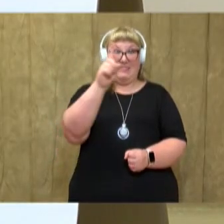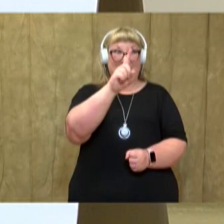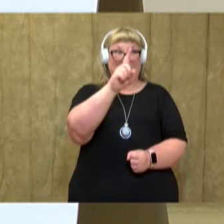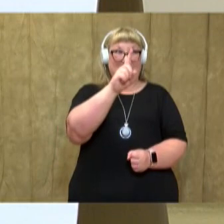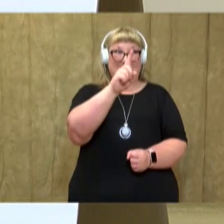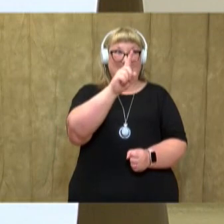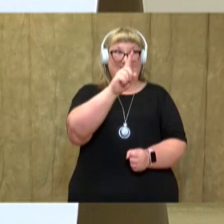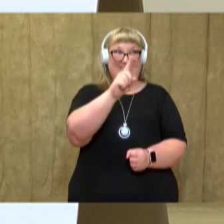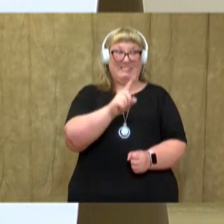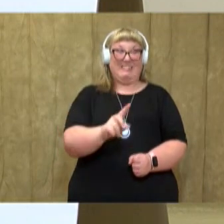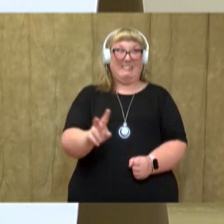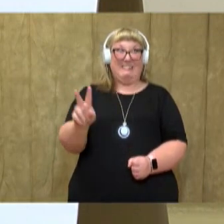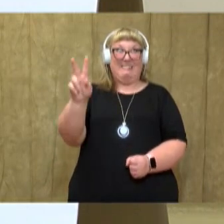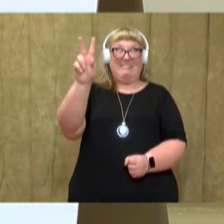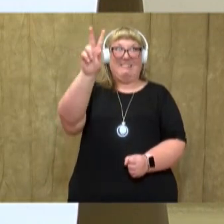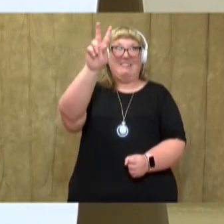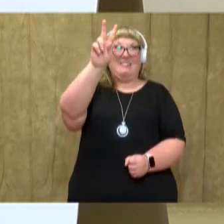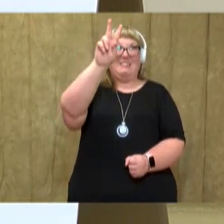1,